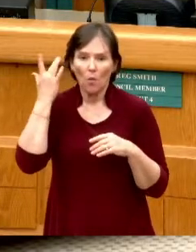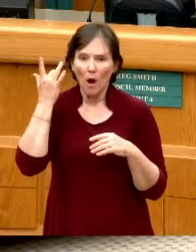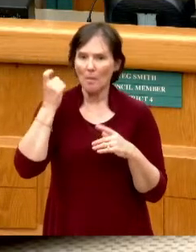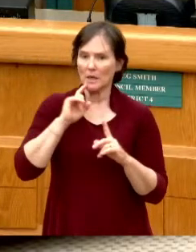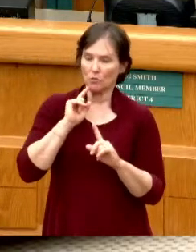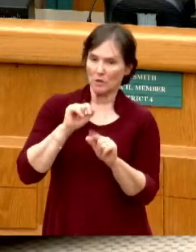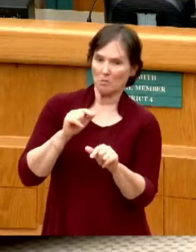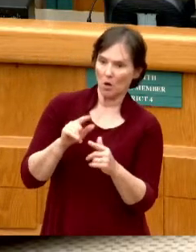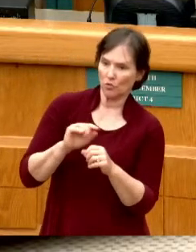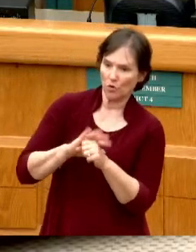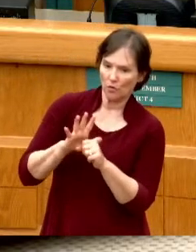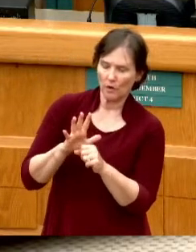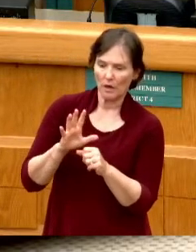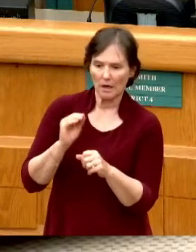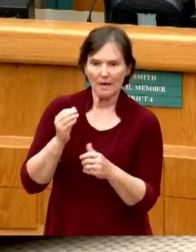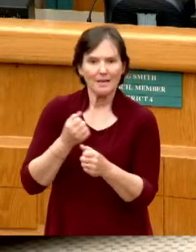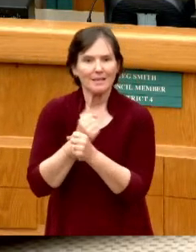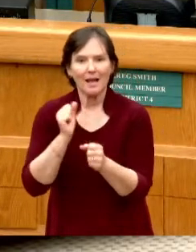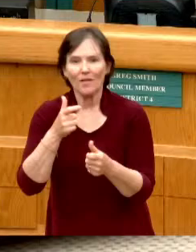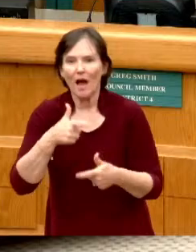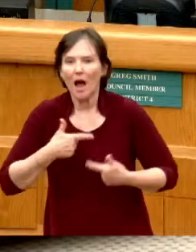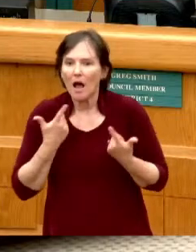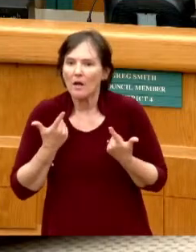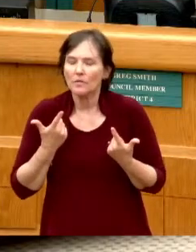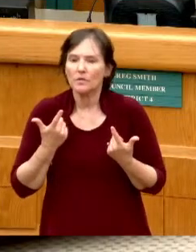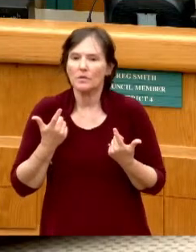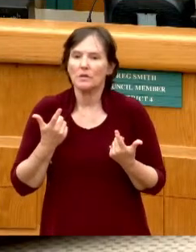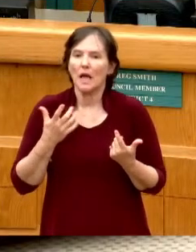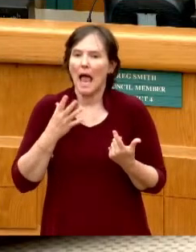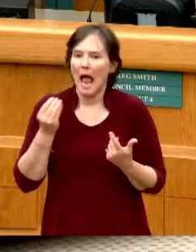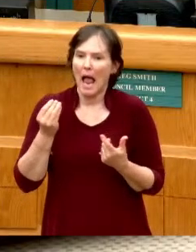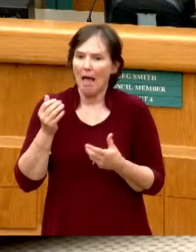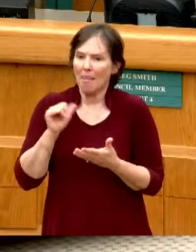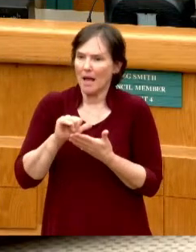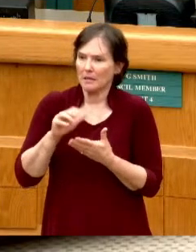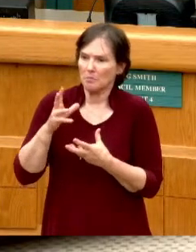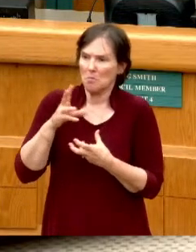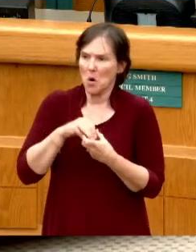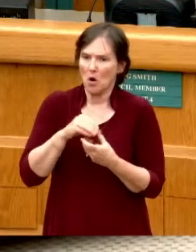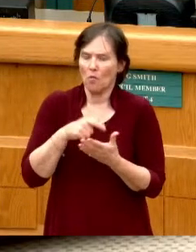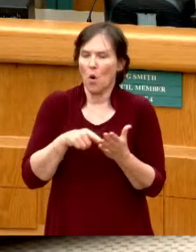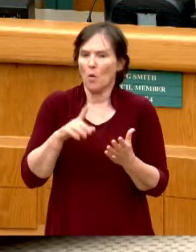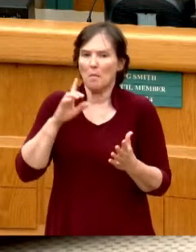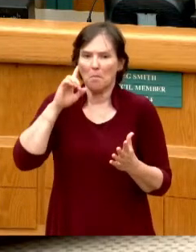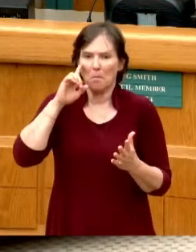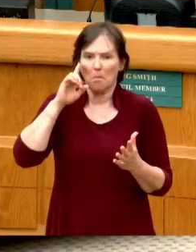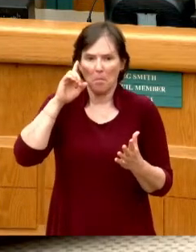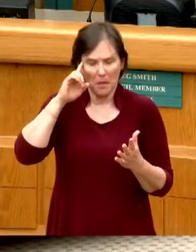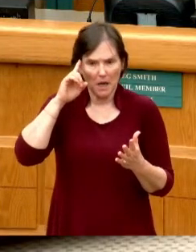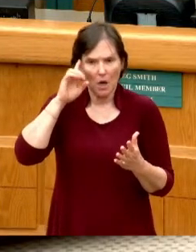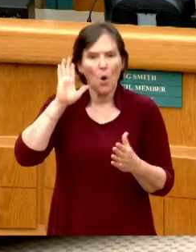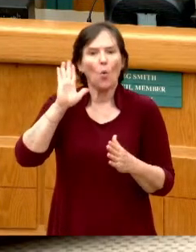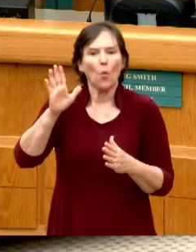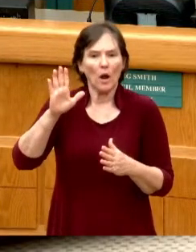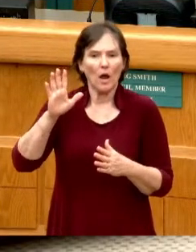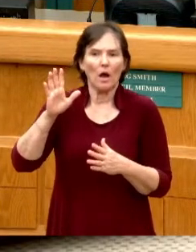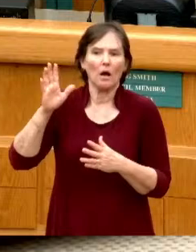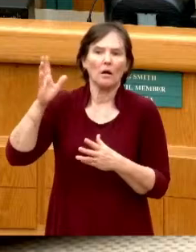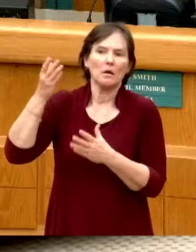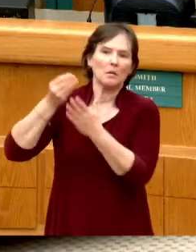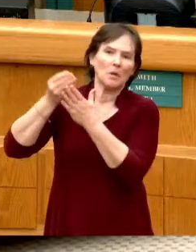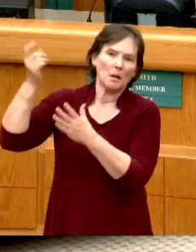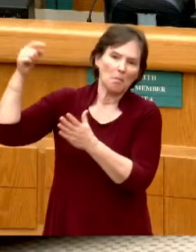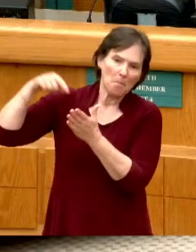were part of what we believe will be reimbursed by FEMA. But we'd like